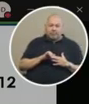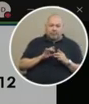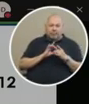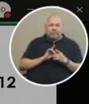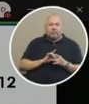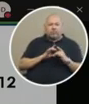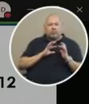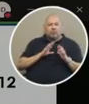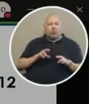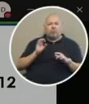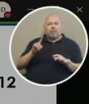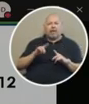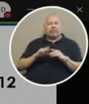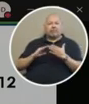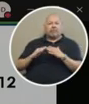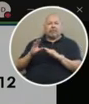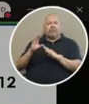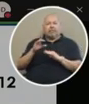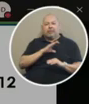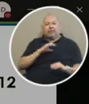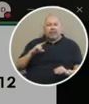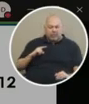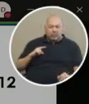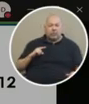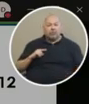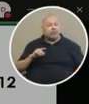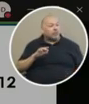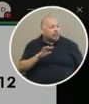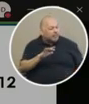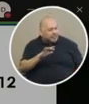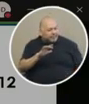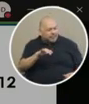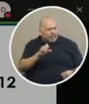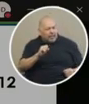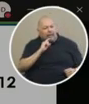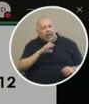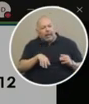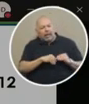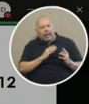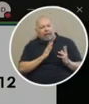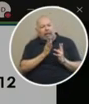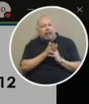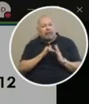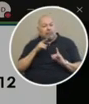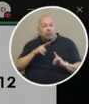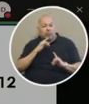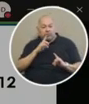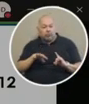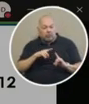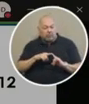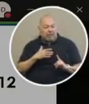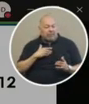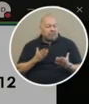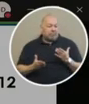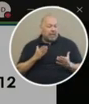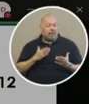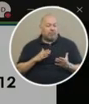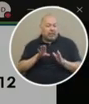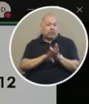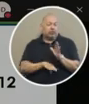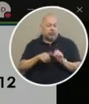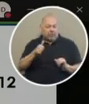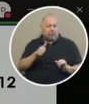and reports back up to City Council to make sure that, yes, sir. Council, just on the point where you said about it might be